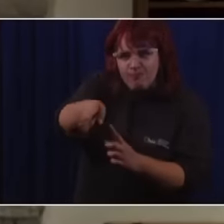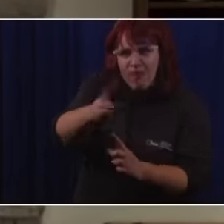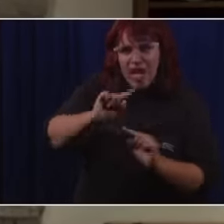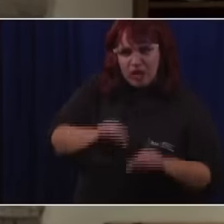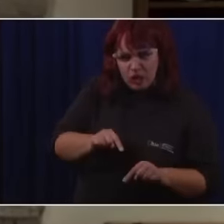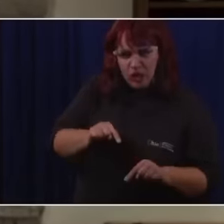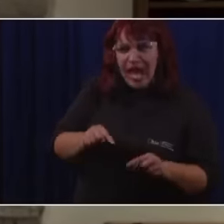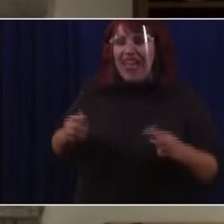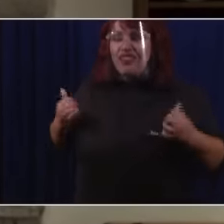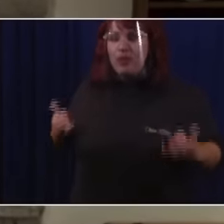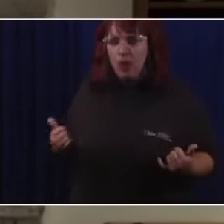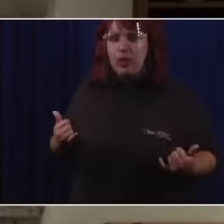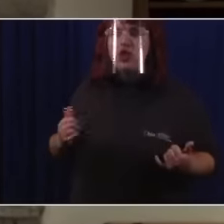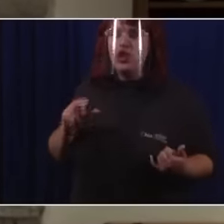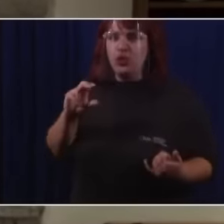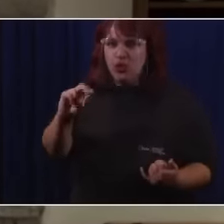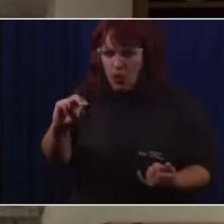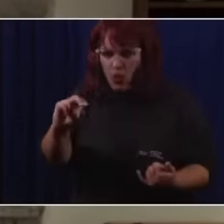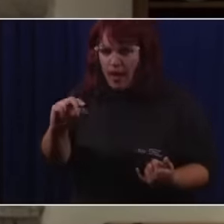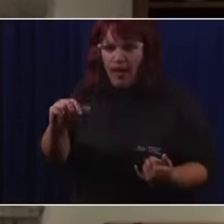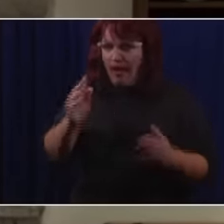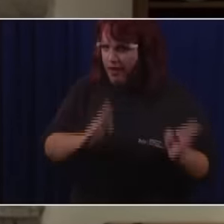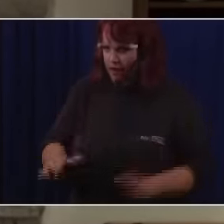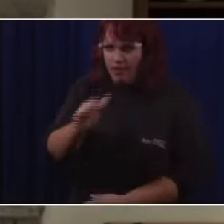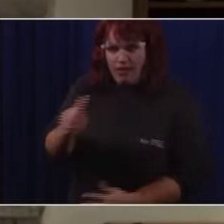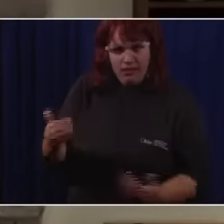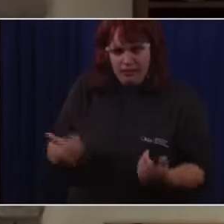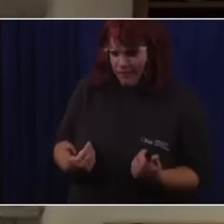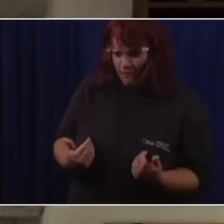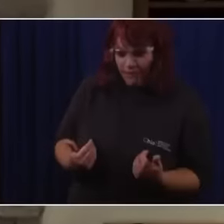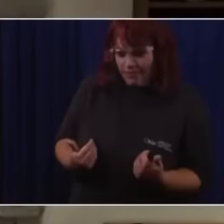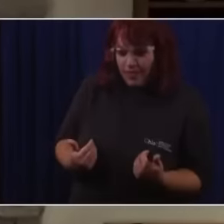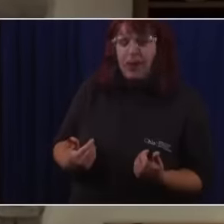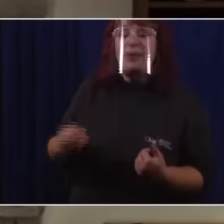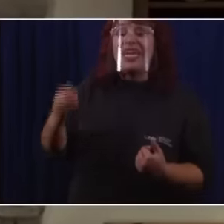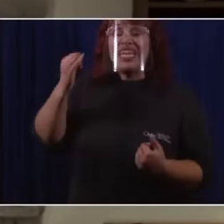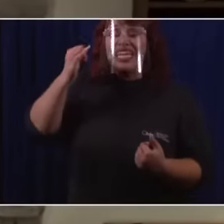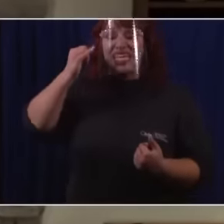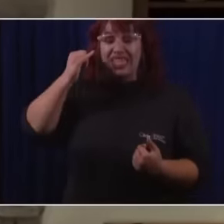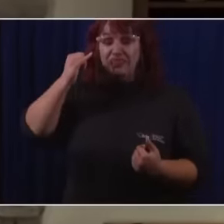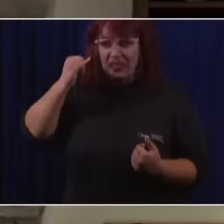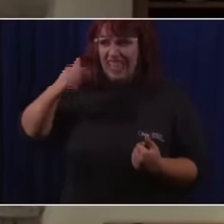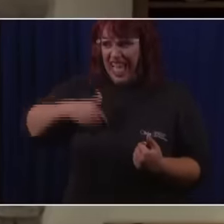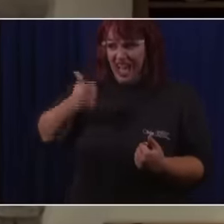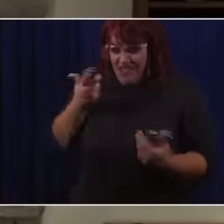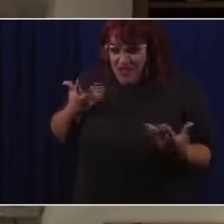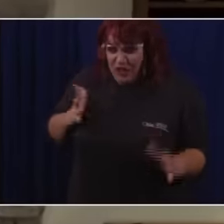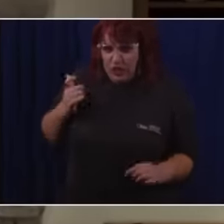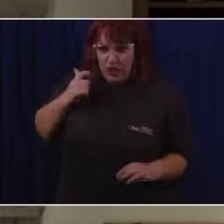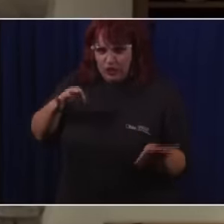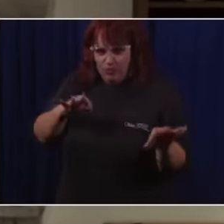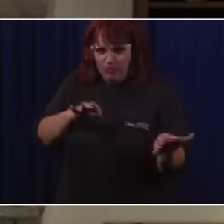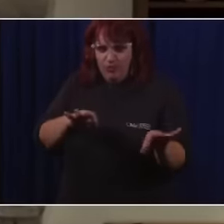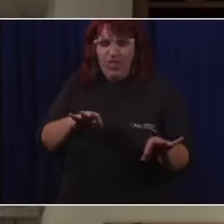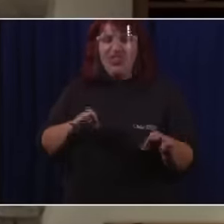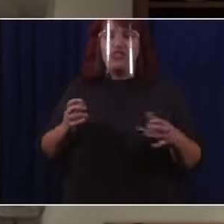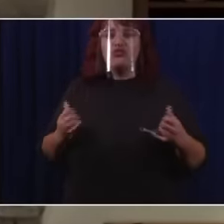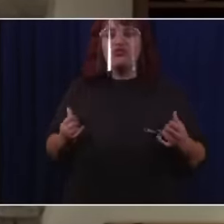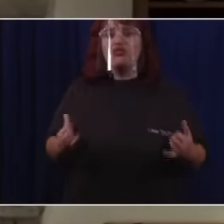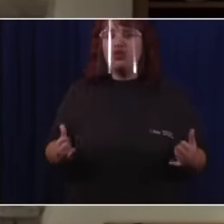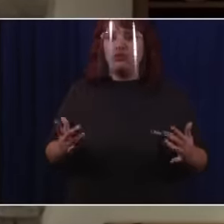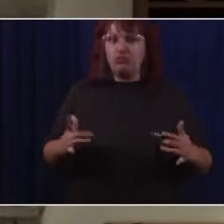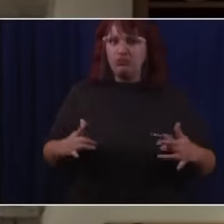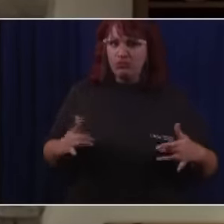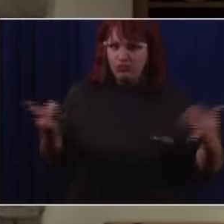not at the moment. I mean, the situation I described is where I think we are today. We are a